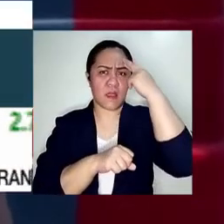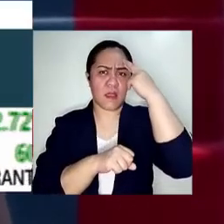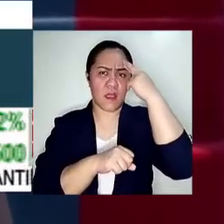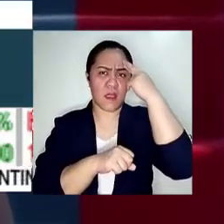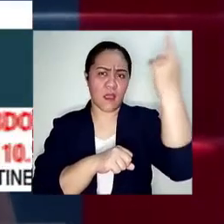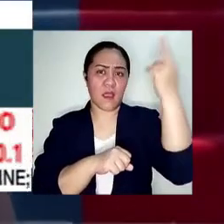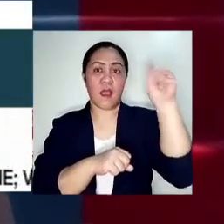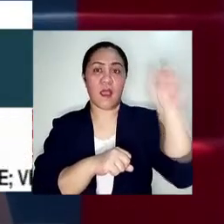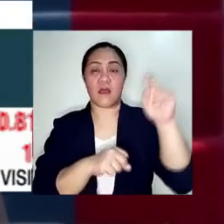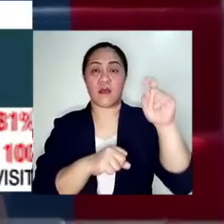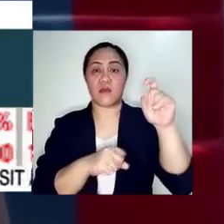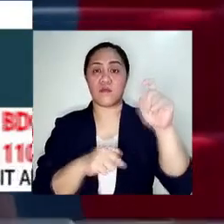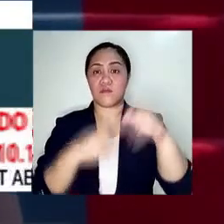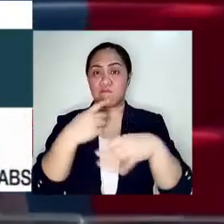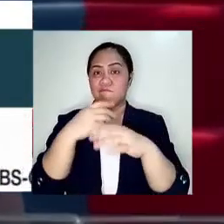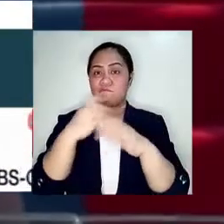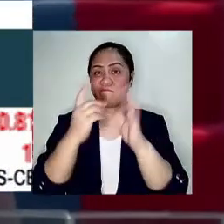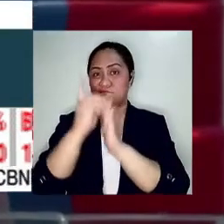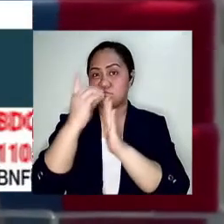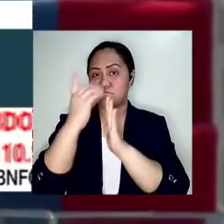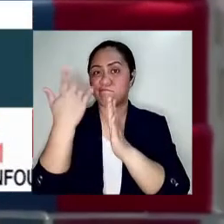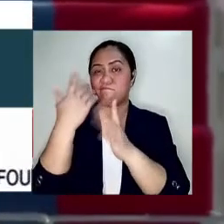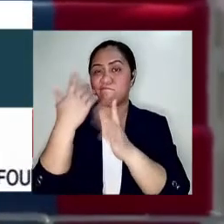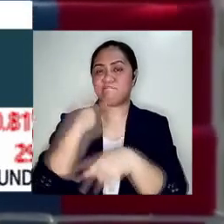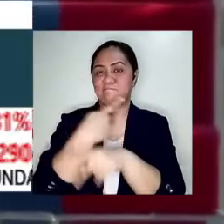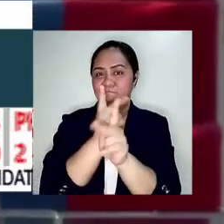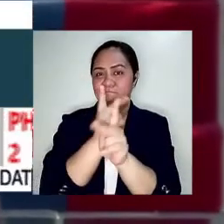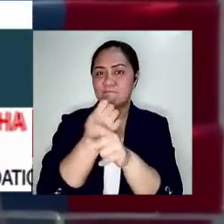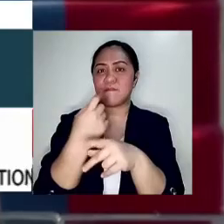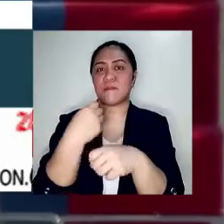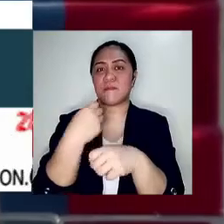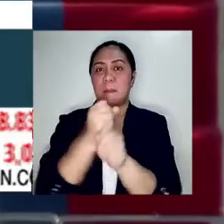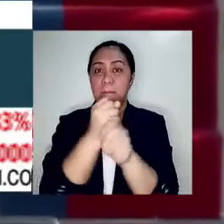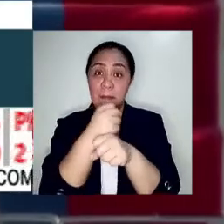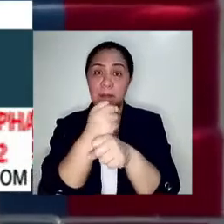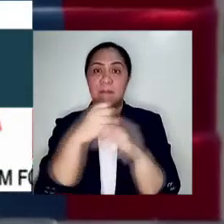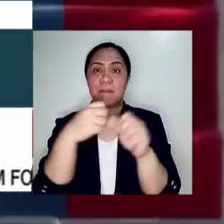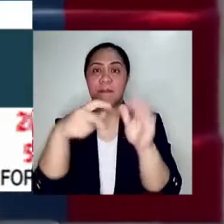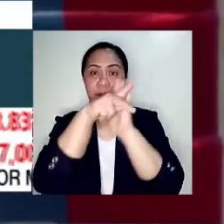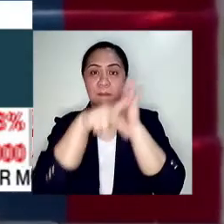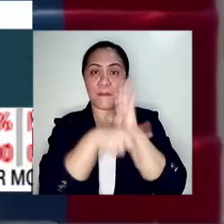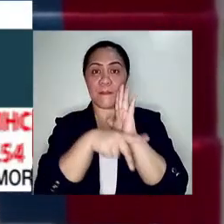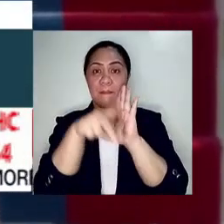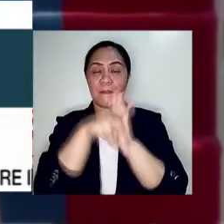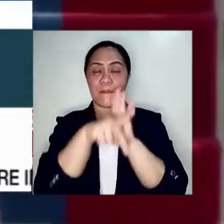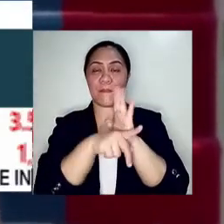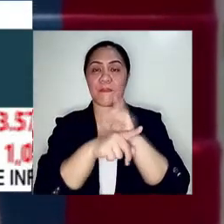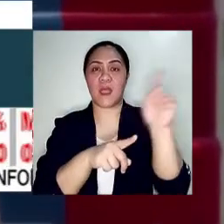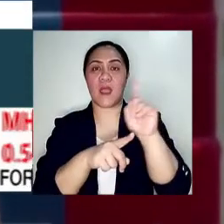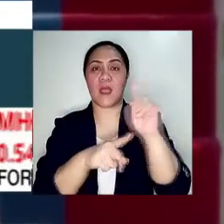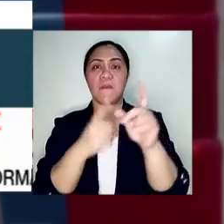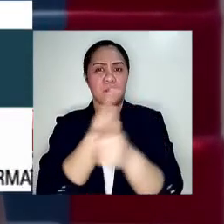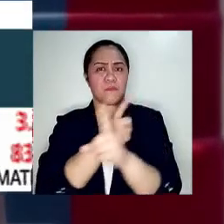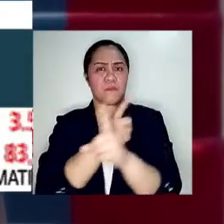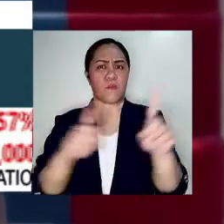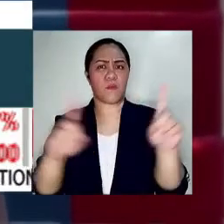policy with former Secretary Albert Rosario, the freedom of navigation